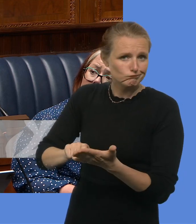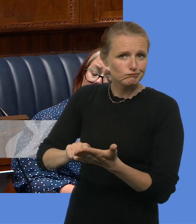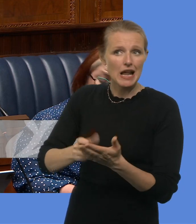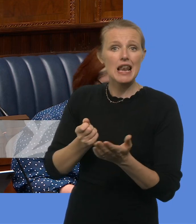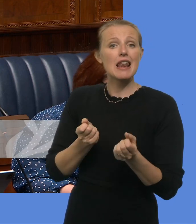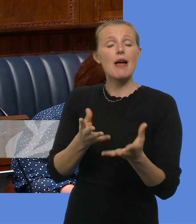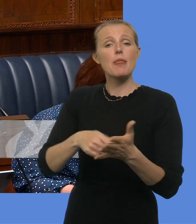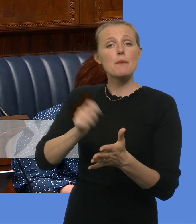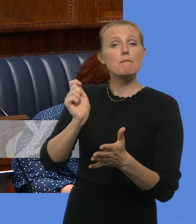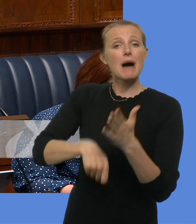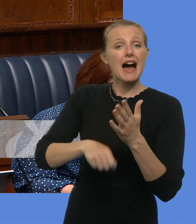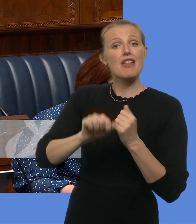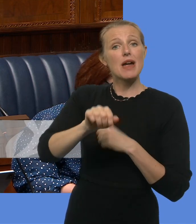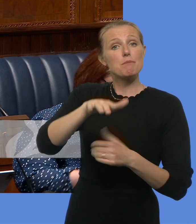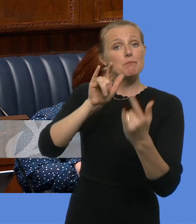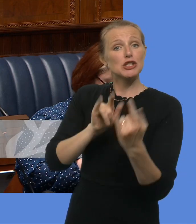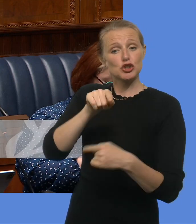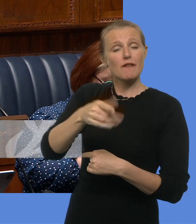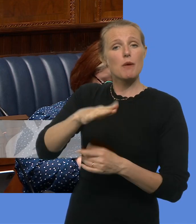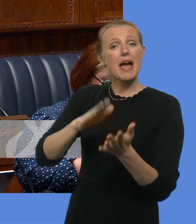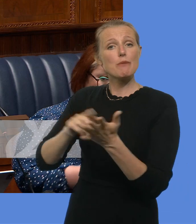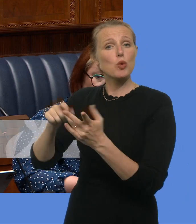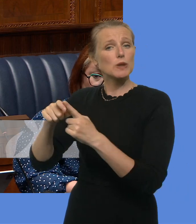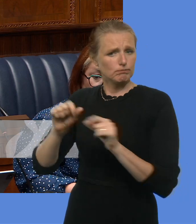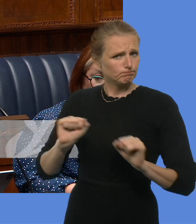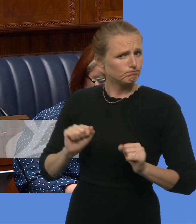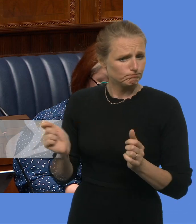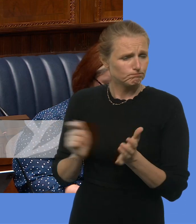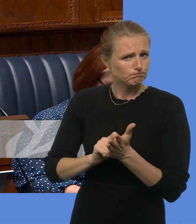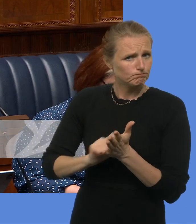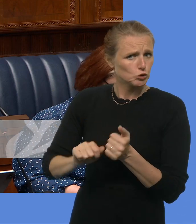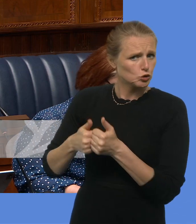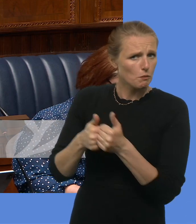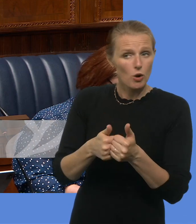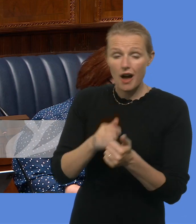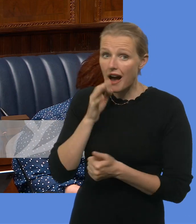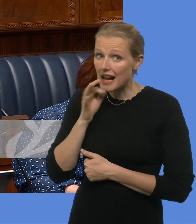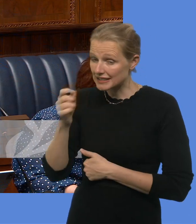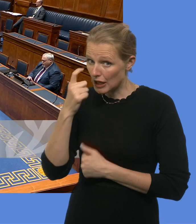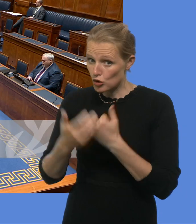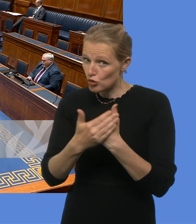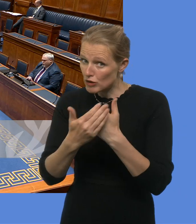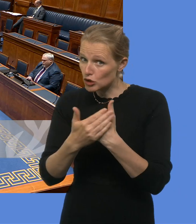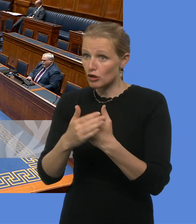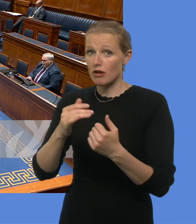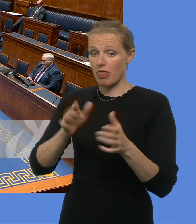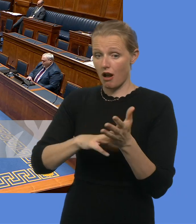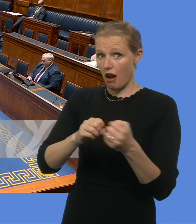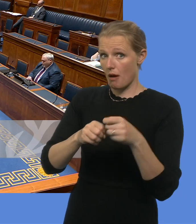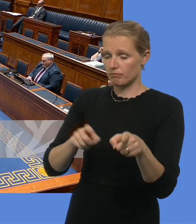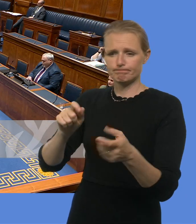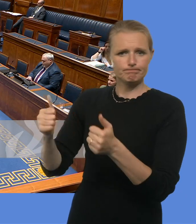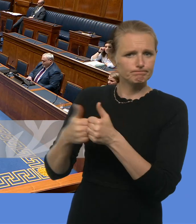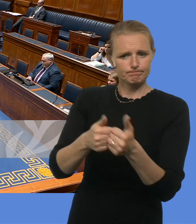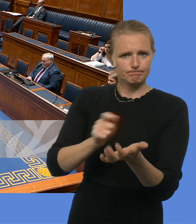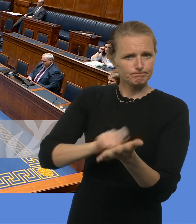pitches from the MOD. Can the Deputy First Minister, as Deputy First Minister, now reassure the club of her support? Minister. I